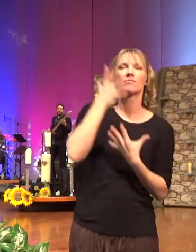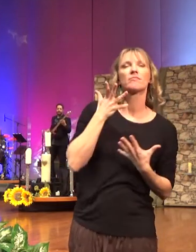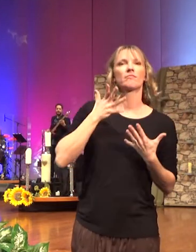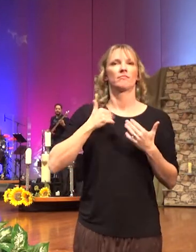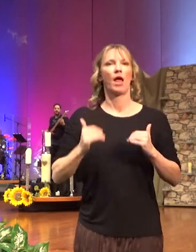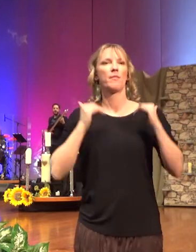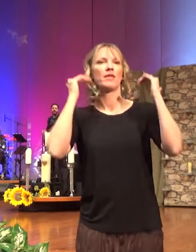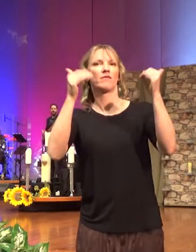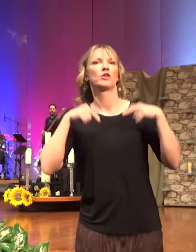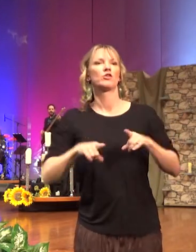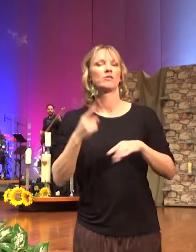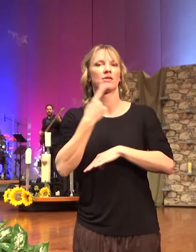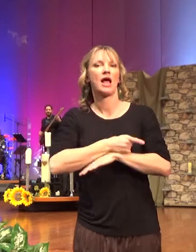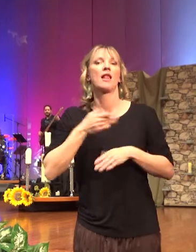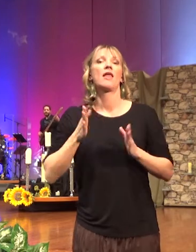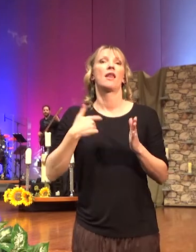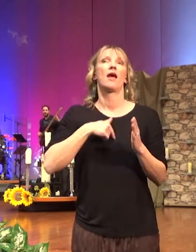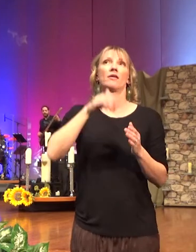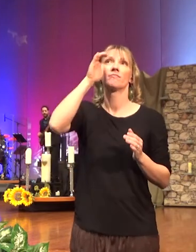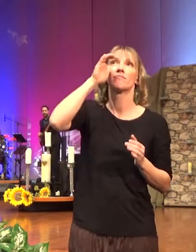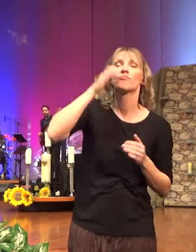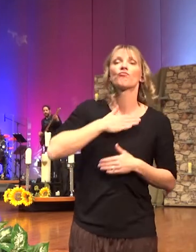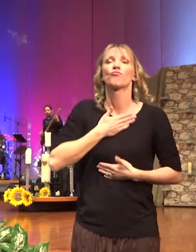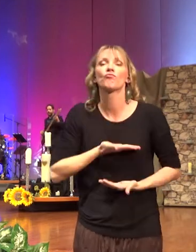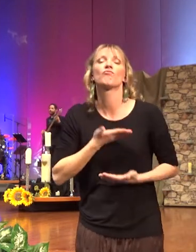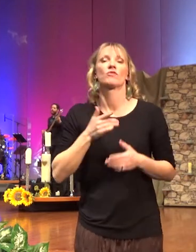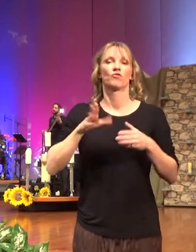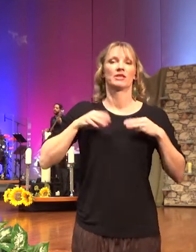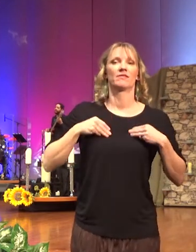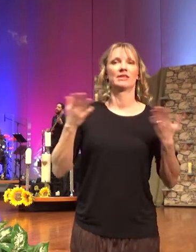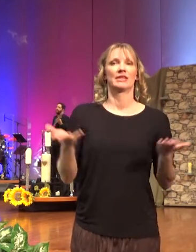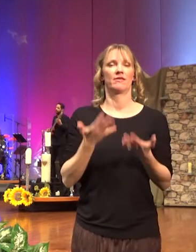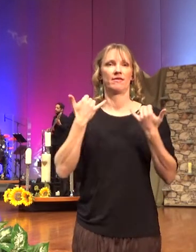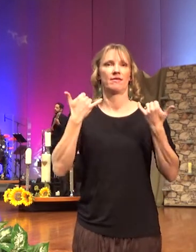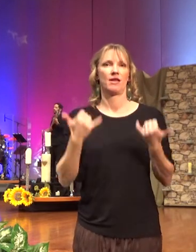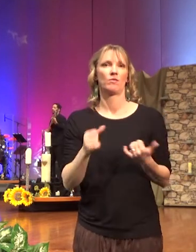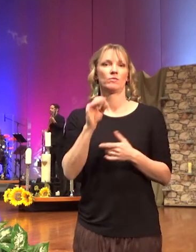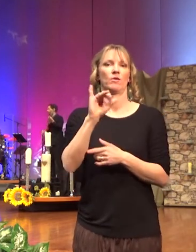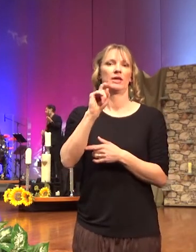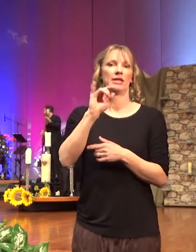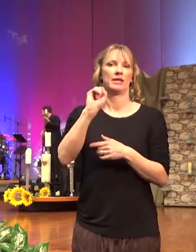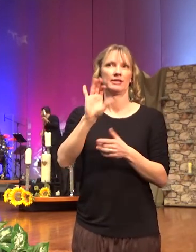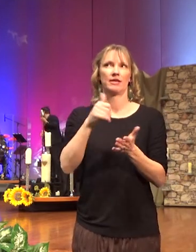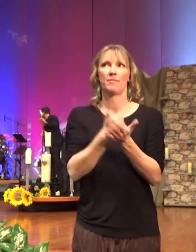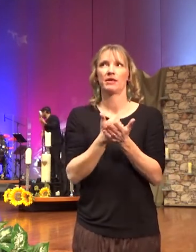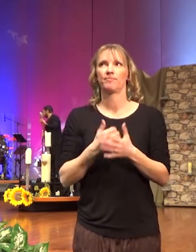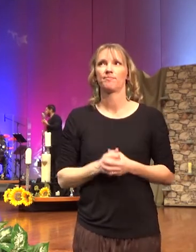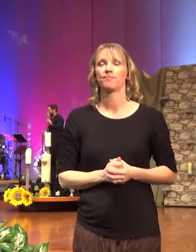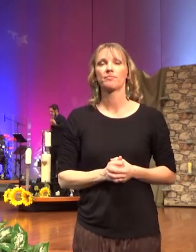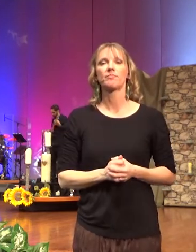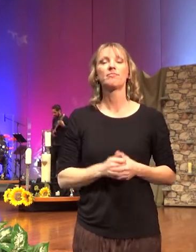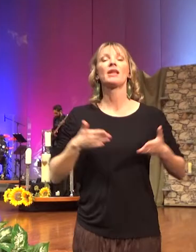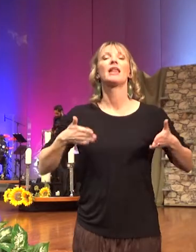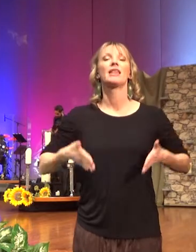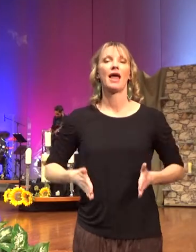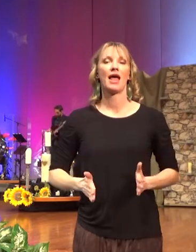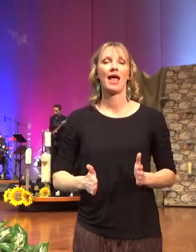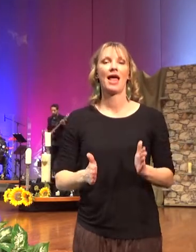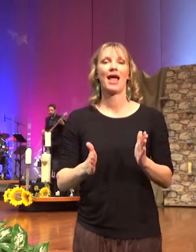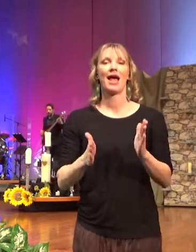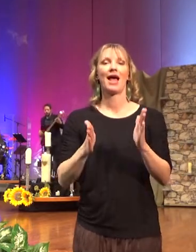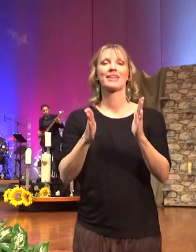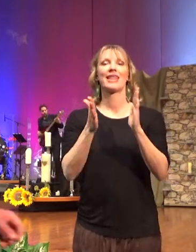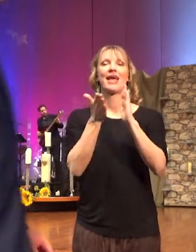us, uplifting us throughout the day. May we heed what it says and receive it right here and right now. And so it is. Amen.